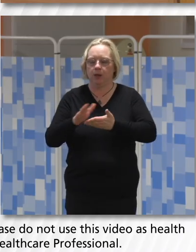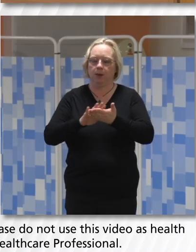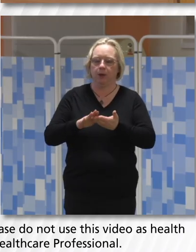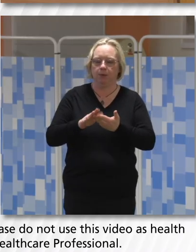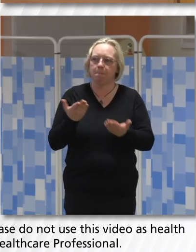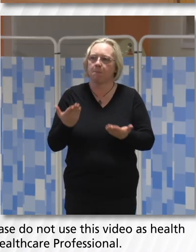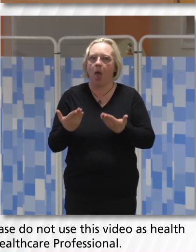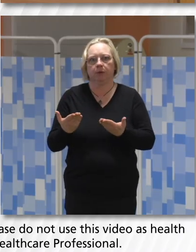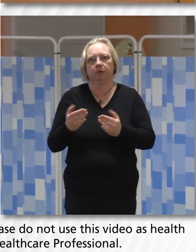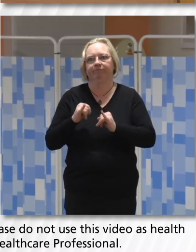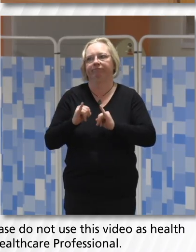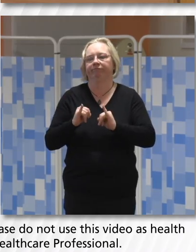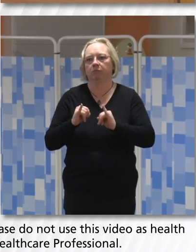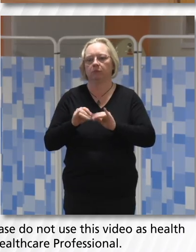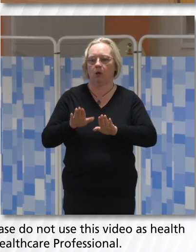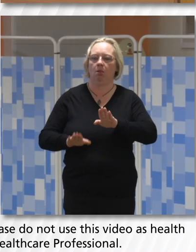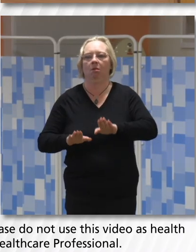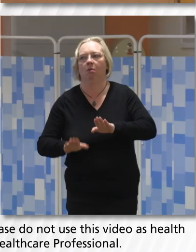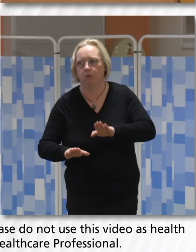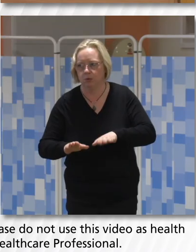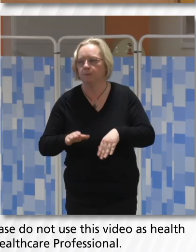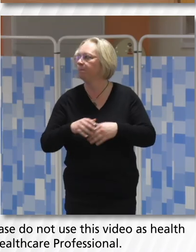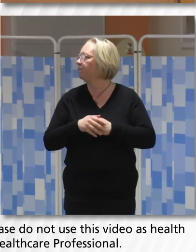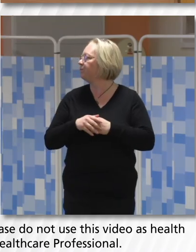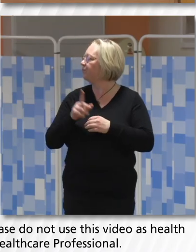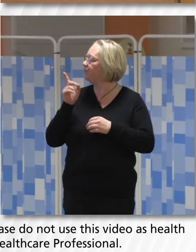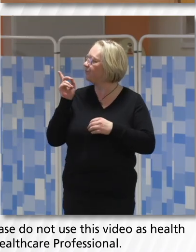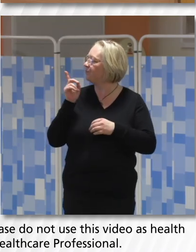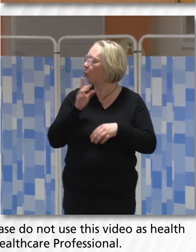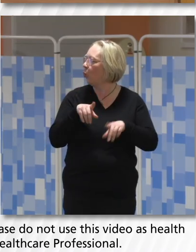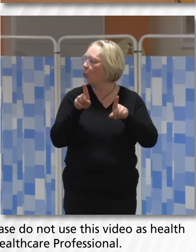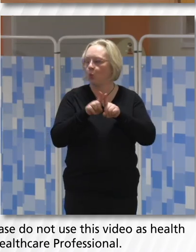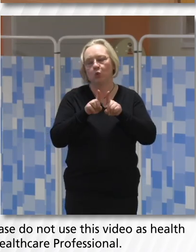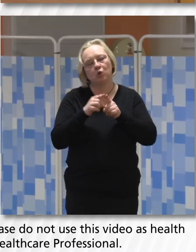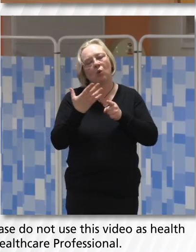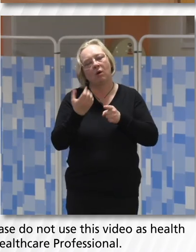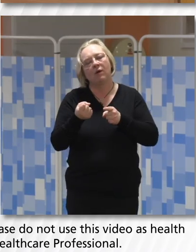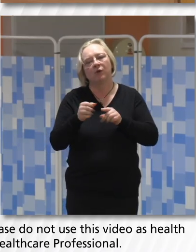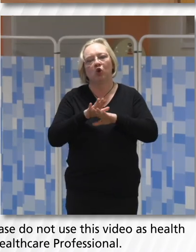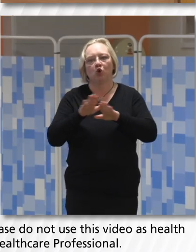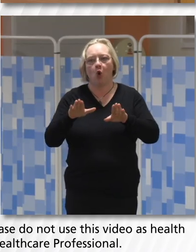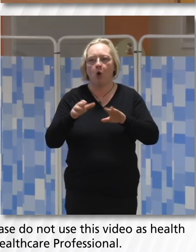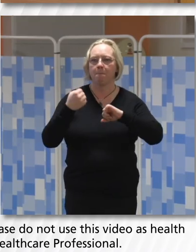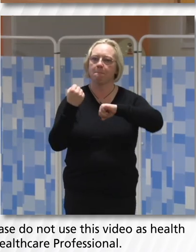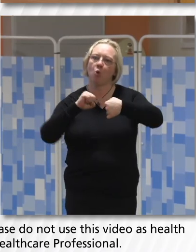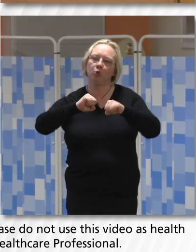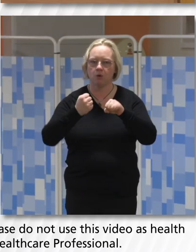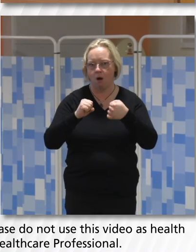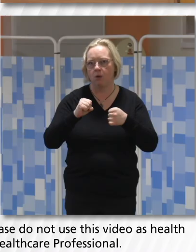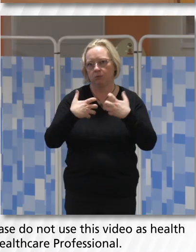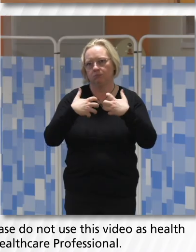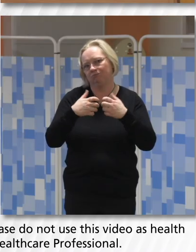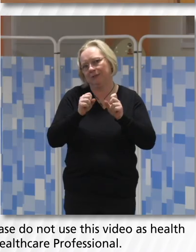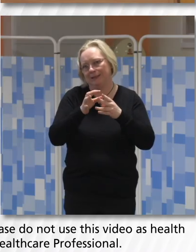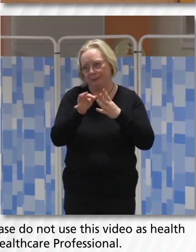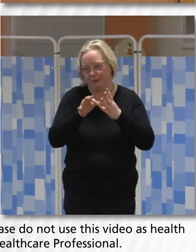which I put on there. And then there are a whole load of non-motor symptoms that you can get as well that are not so easy to define,